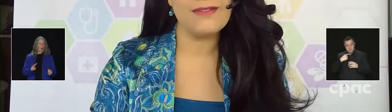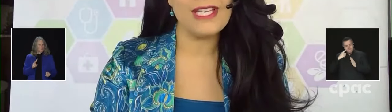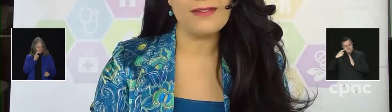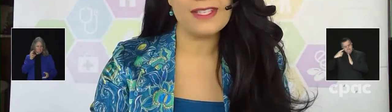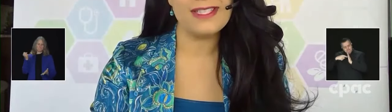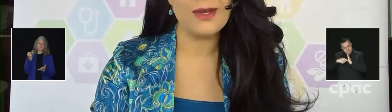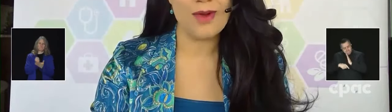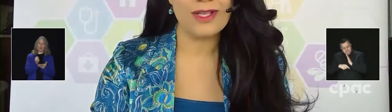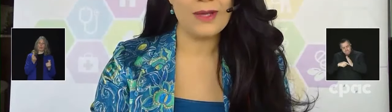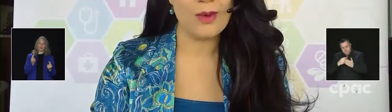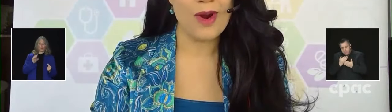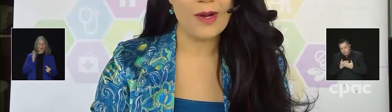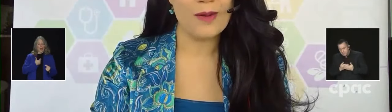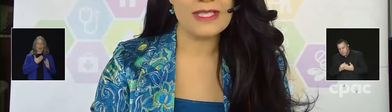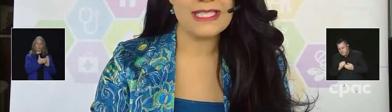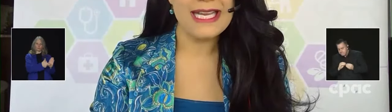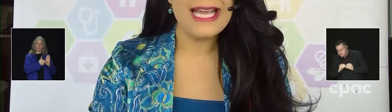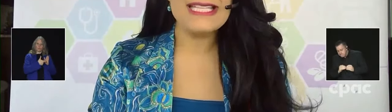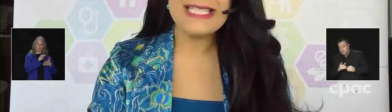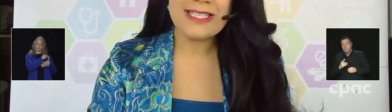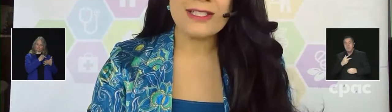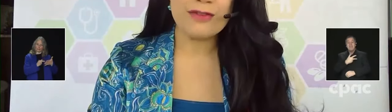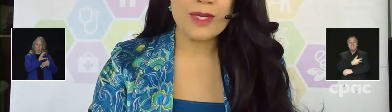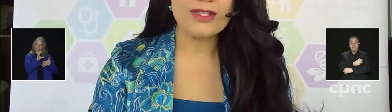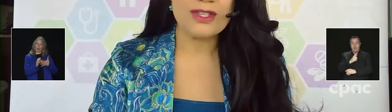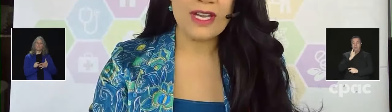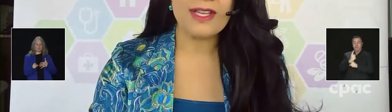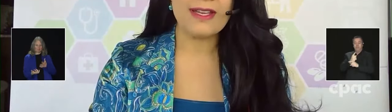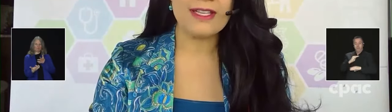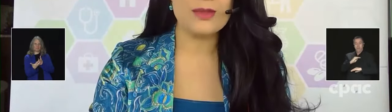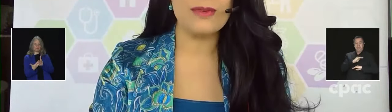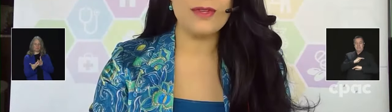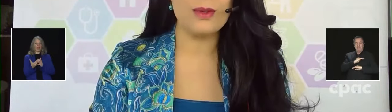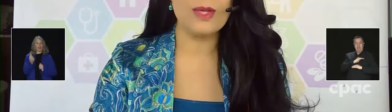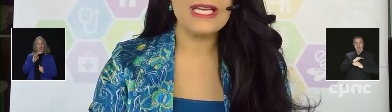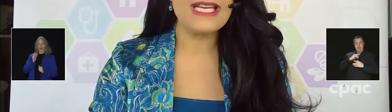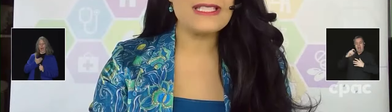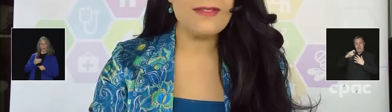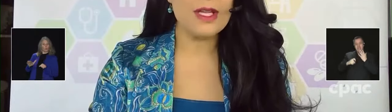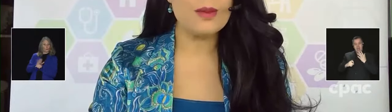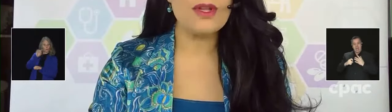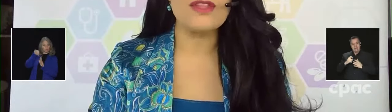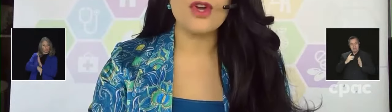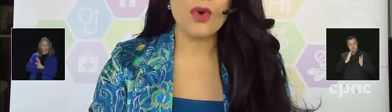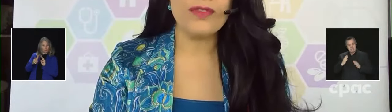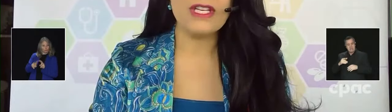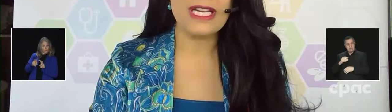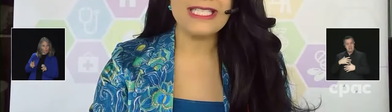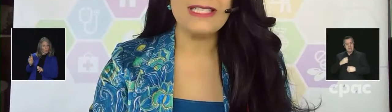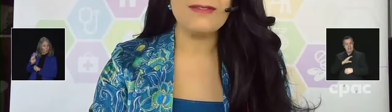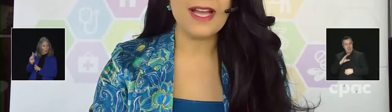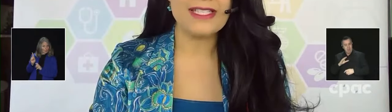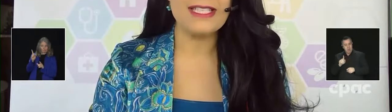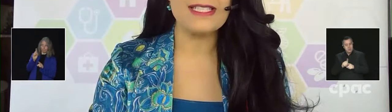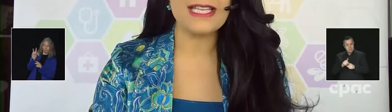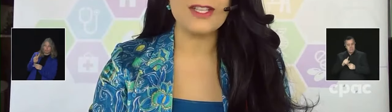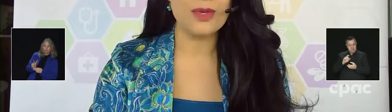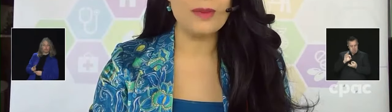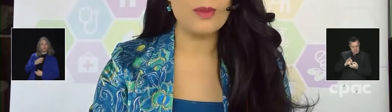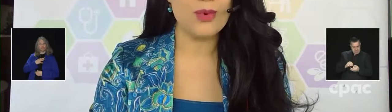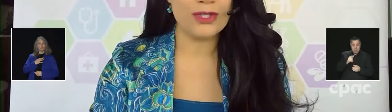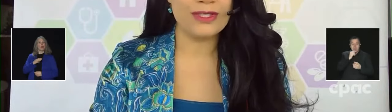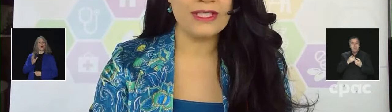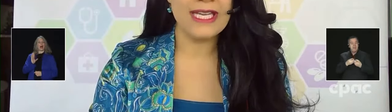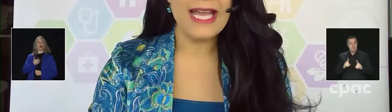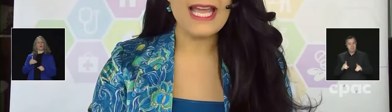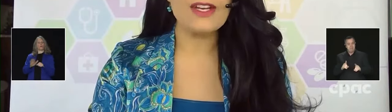stringent safety, efficacy, and quality requirements, and detailed information on Health Canada's review is available on the COVID-19 Vaccines and